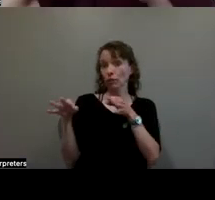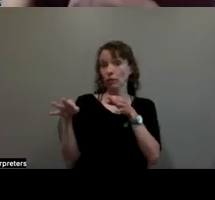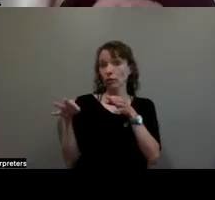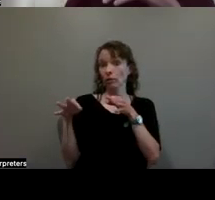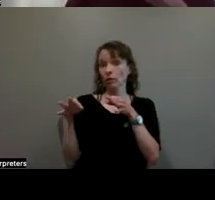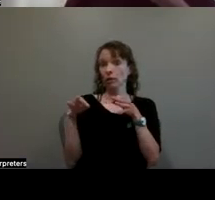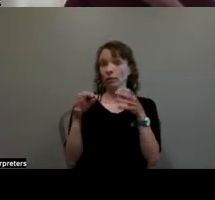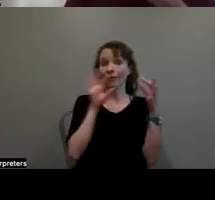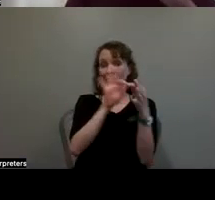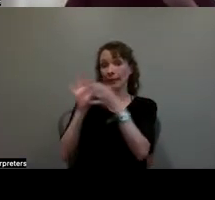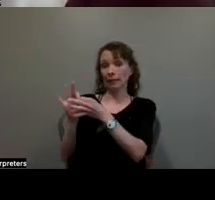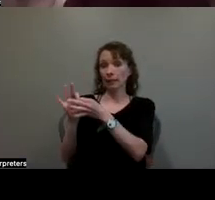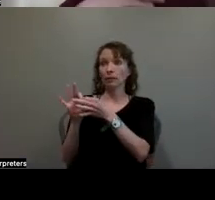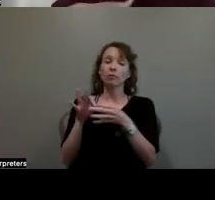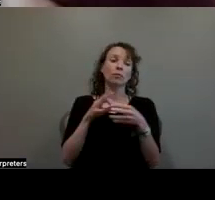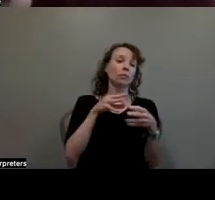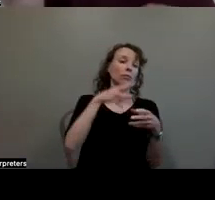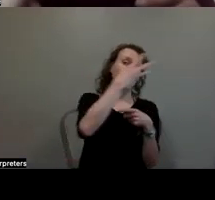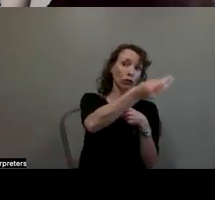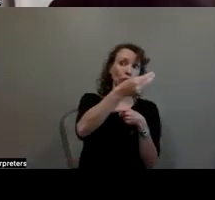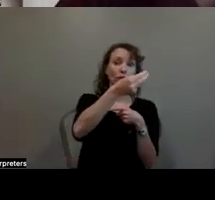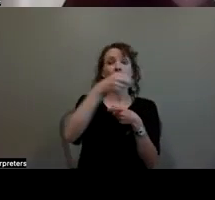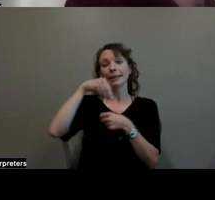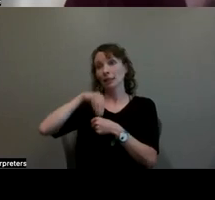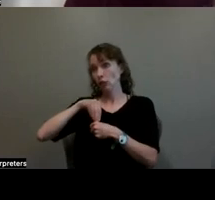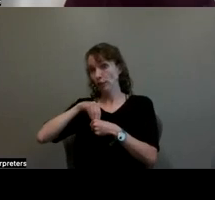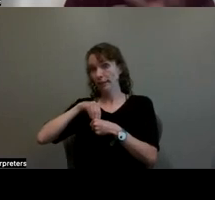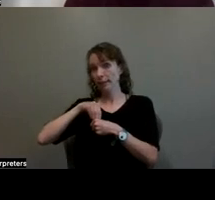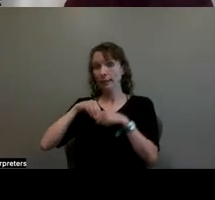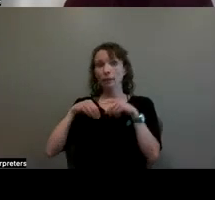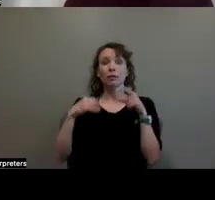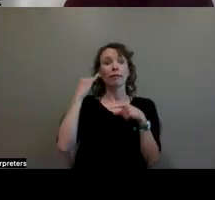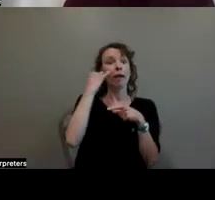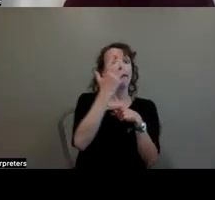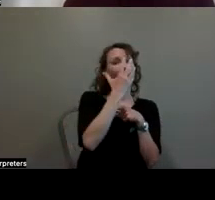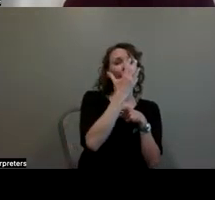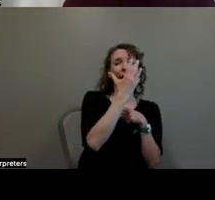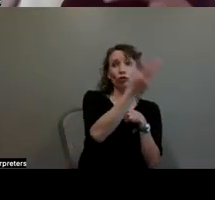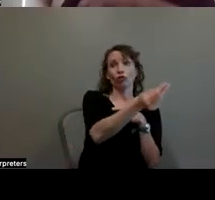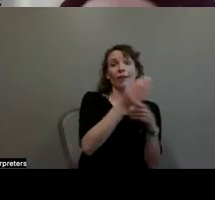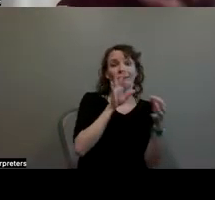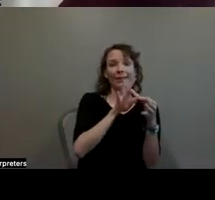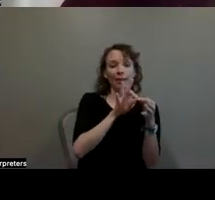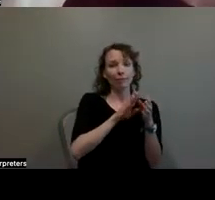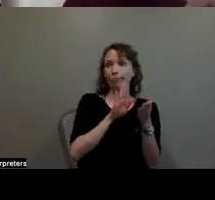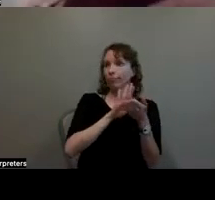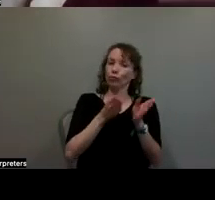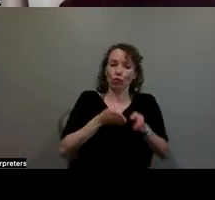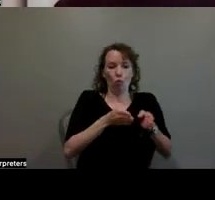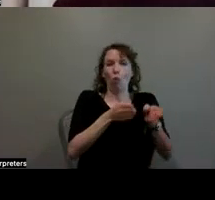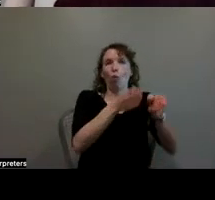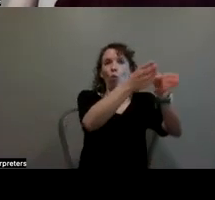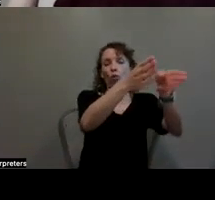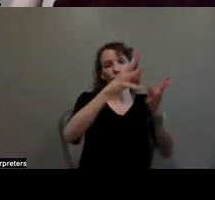extrinsic fitness and intrinsic fitness, where intrinsic fitness makes up this rainbow road, and if you're just random